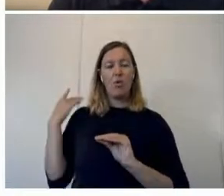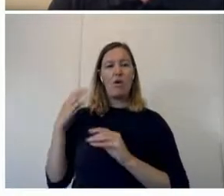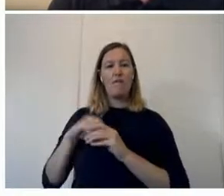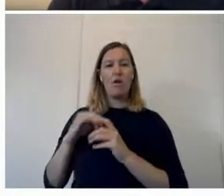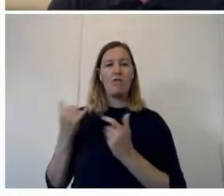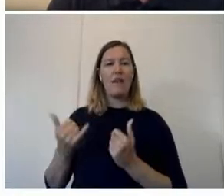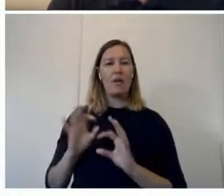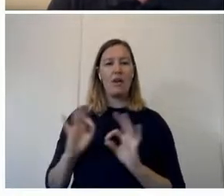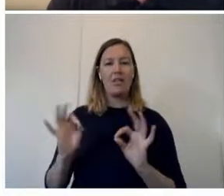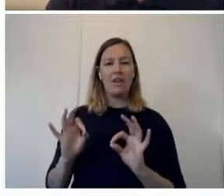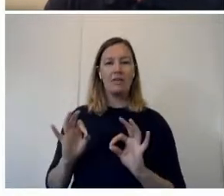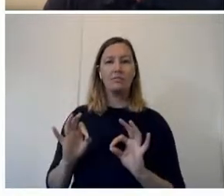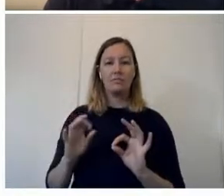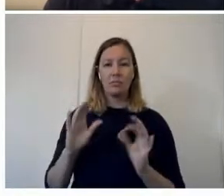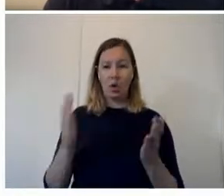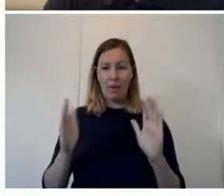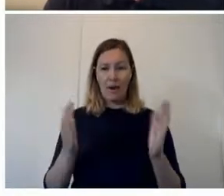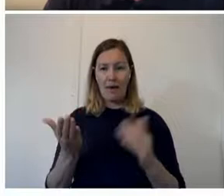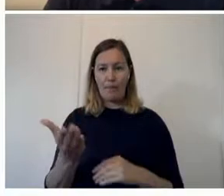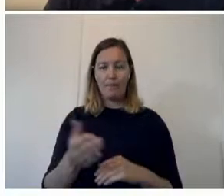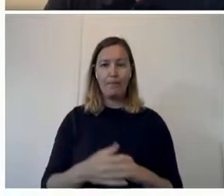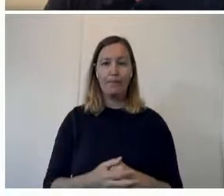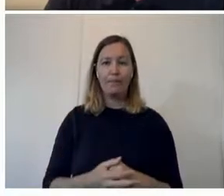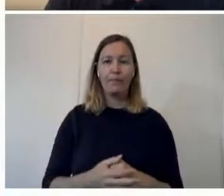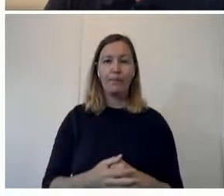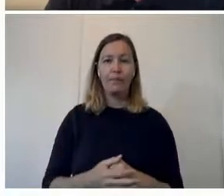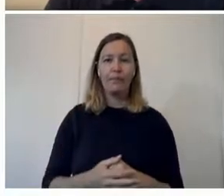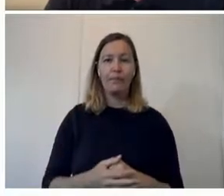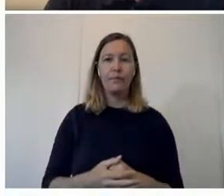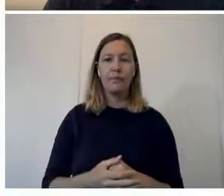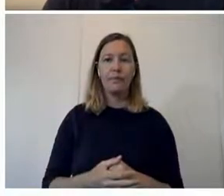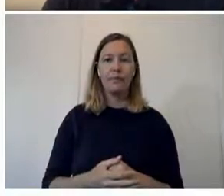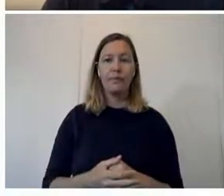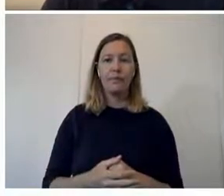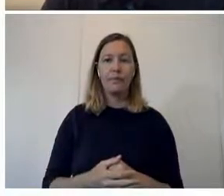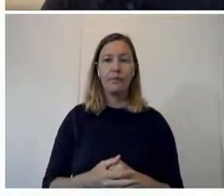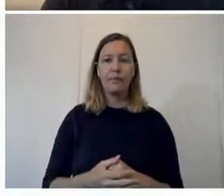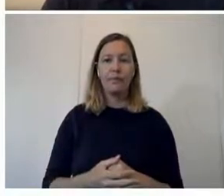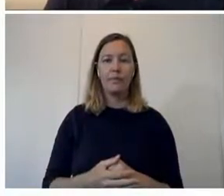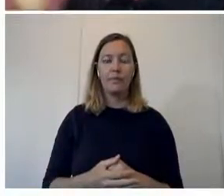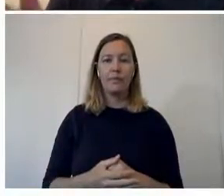live alongside, what you'll find is that